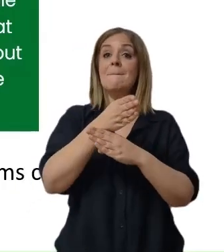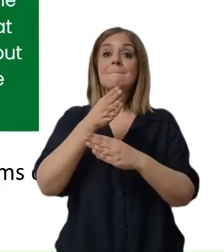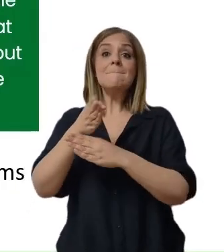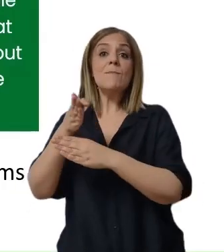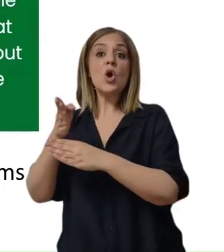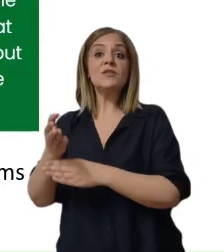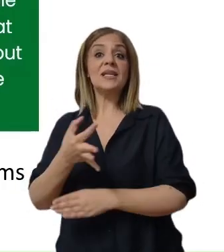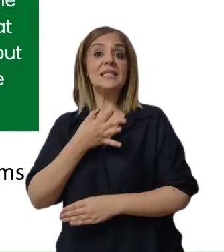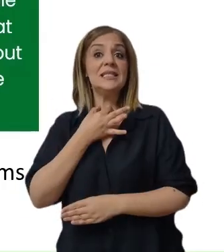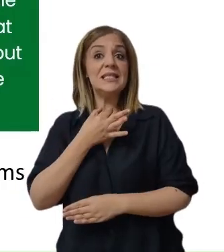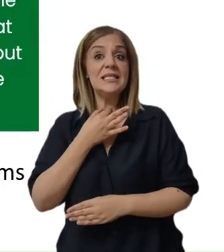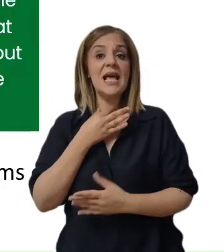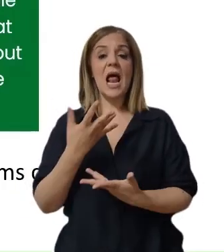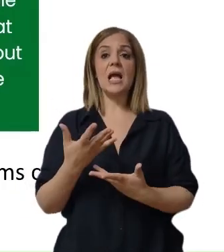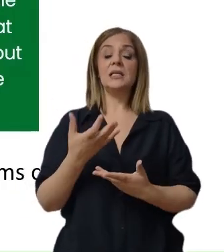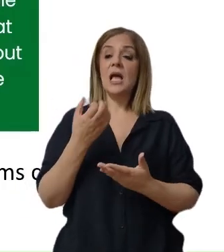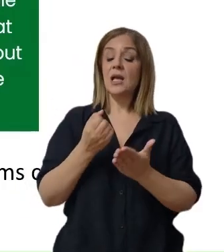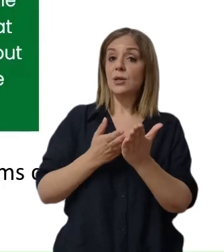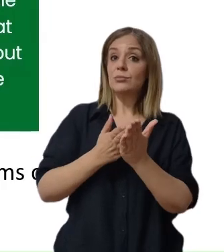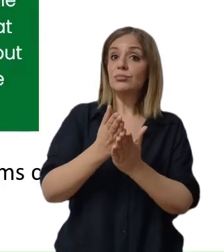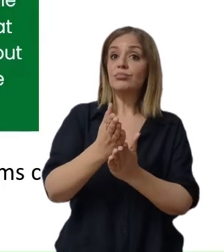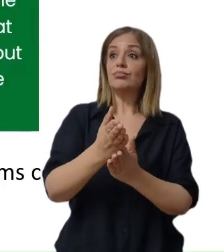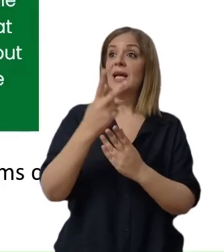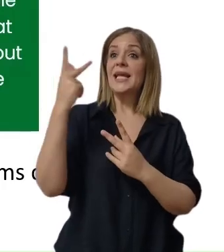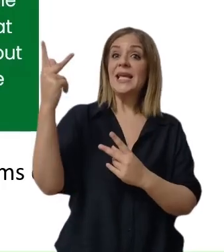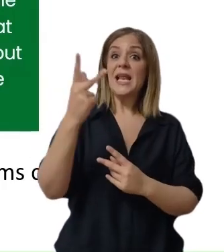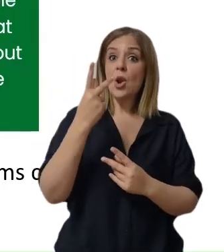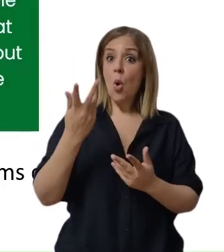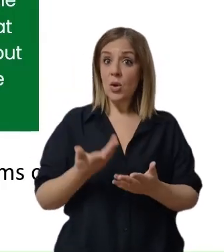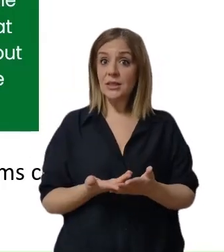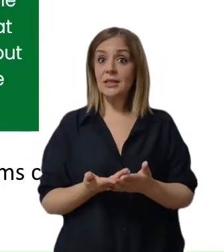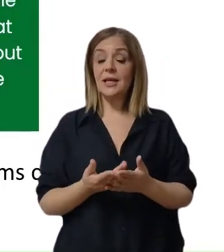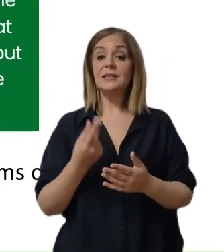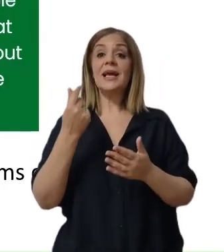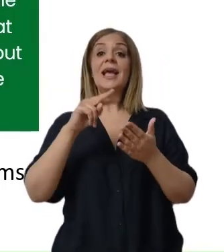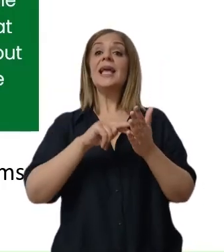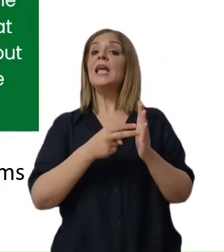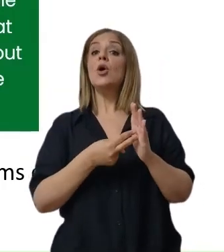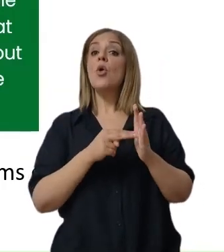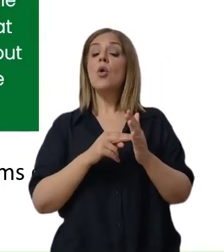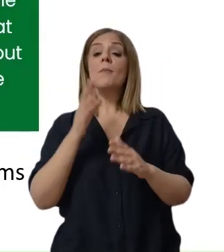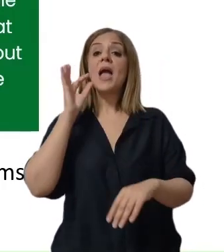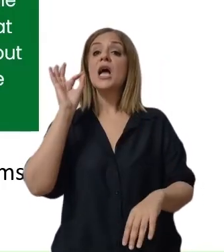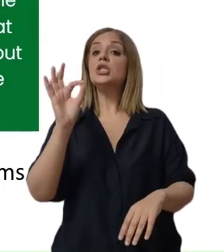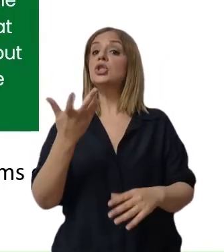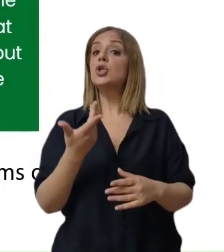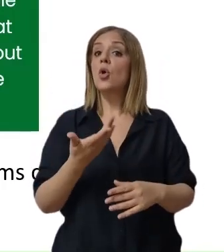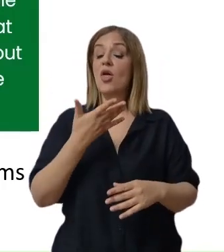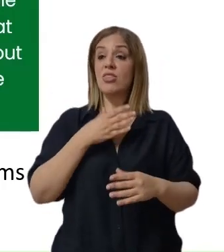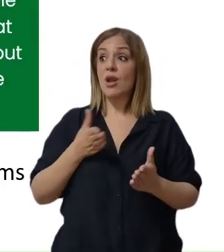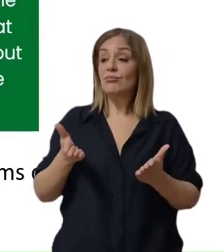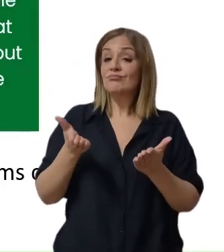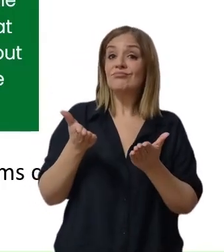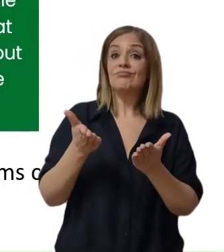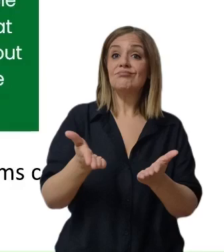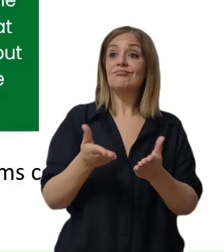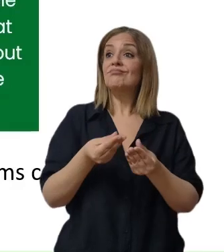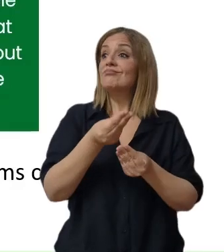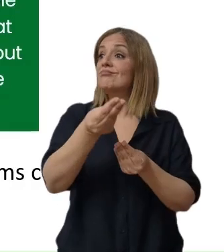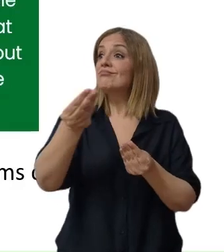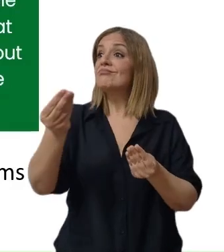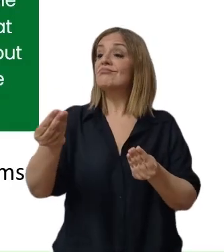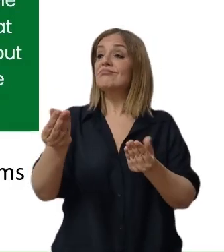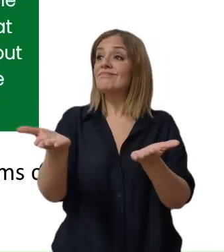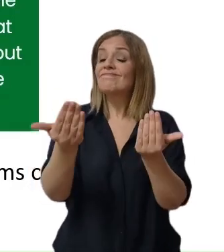needs, creating fair and resilient communities. And economy is encourage responsible